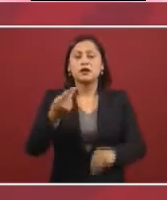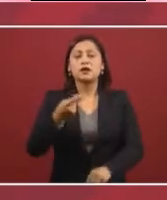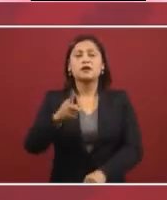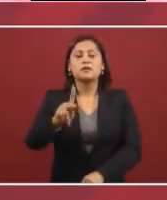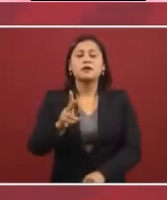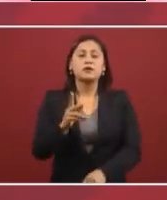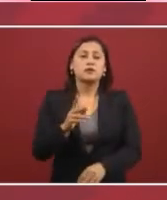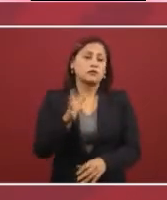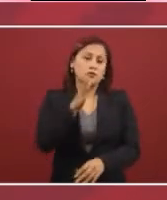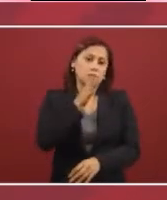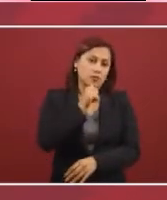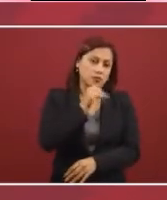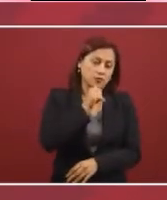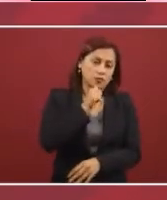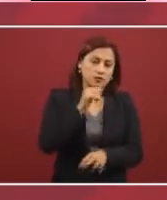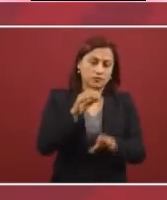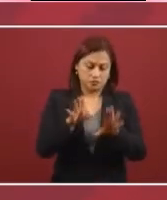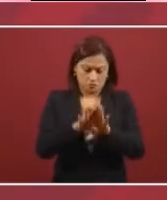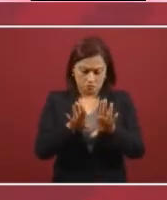utilize it